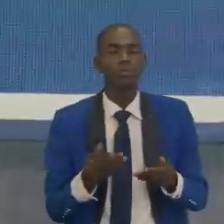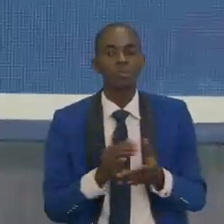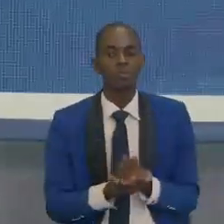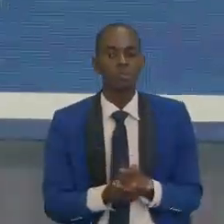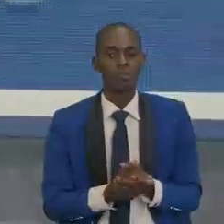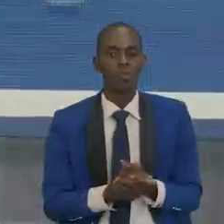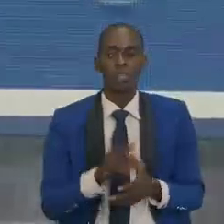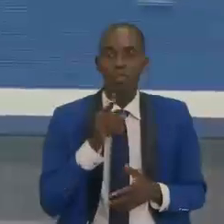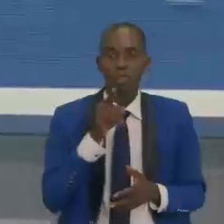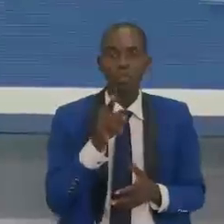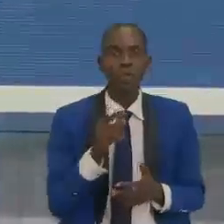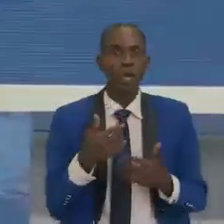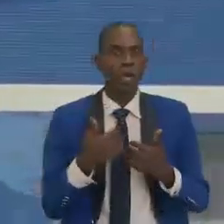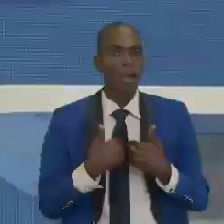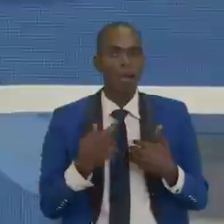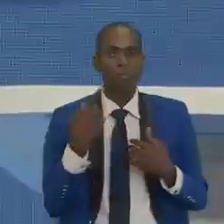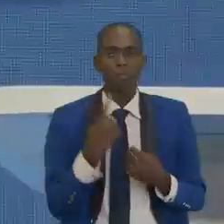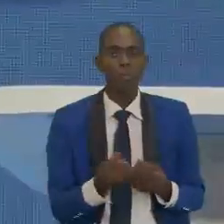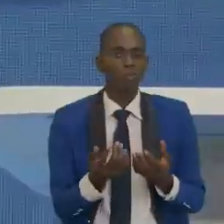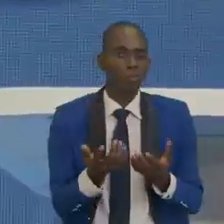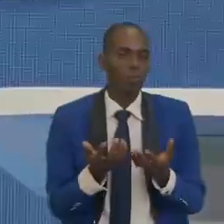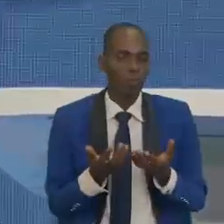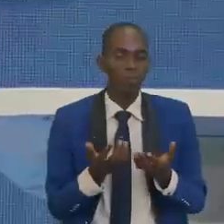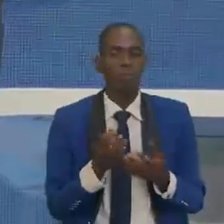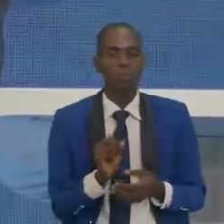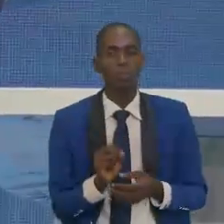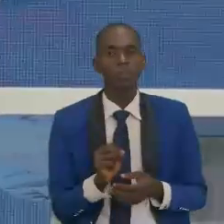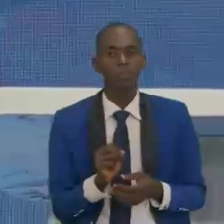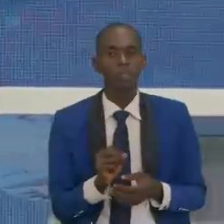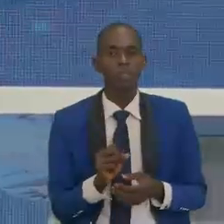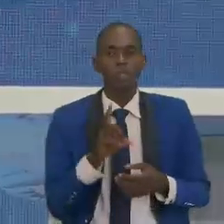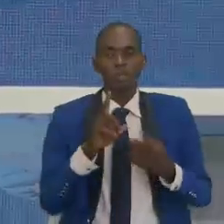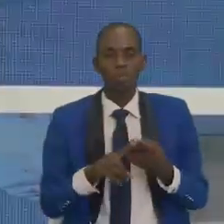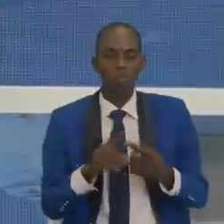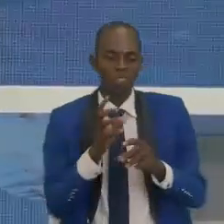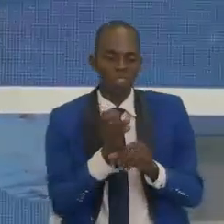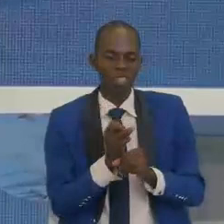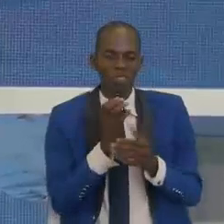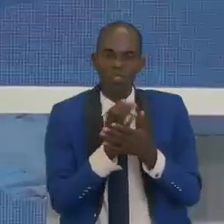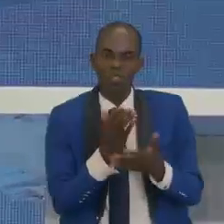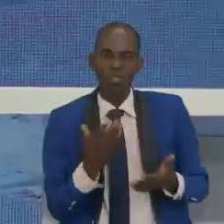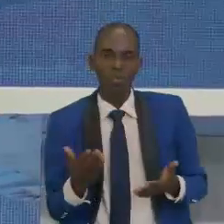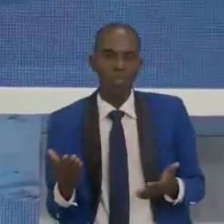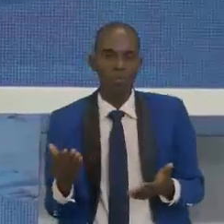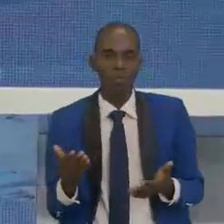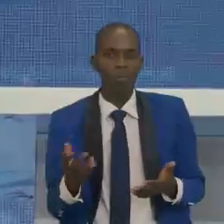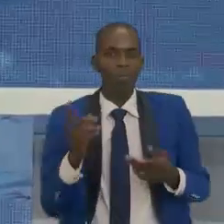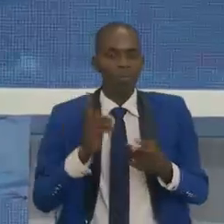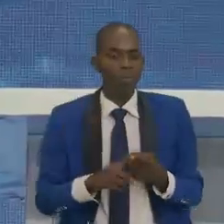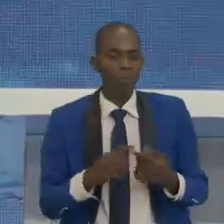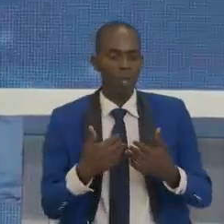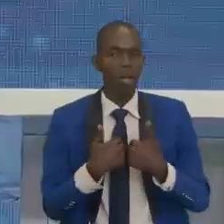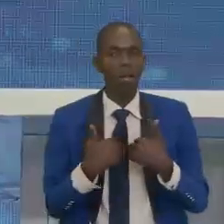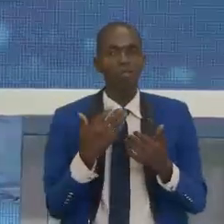You have the desire to get something, to possess